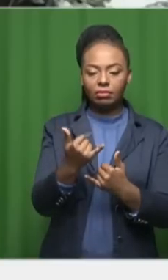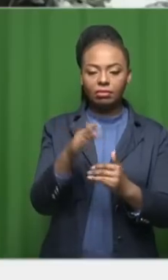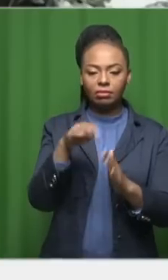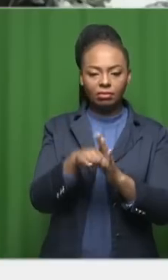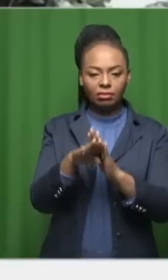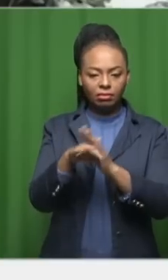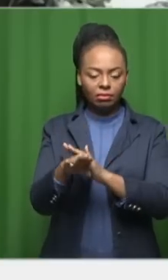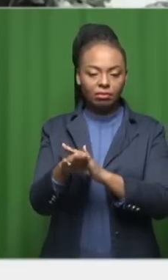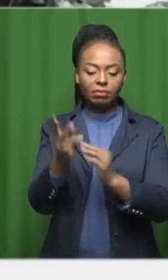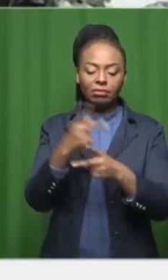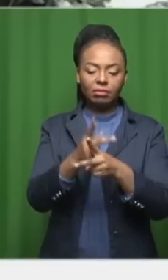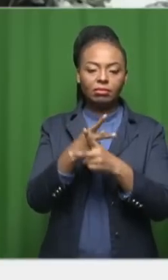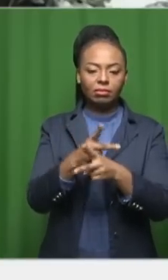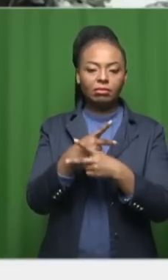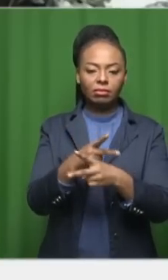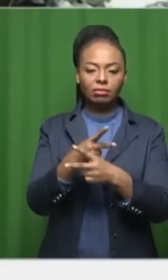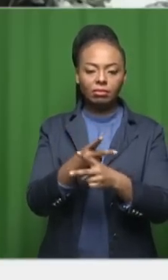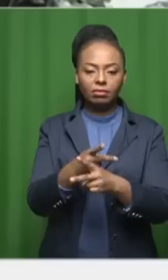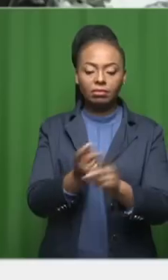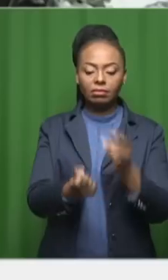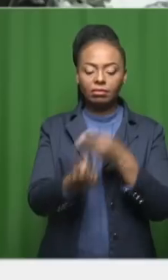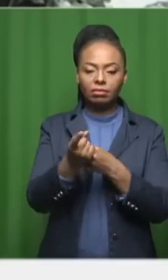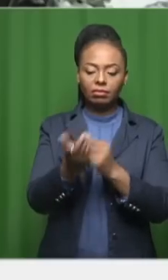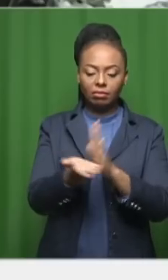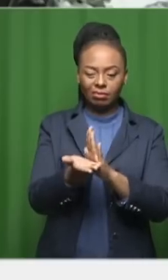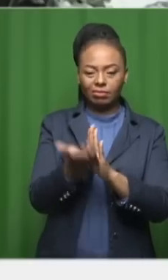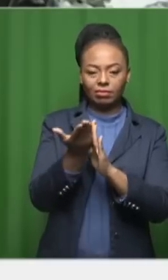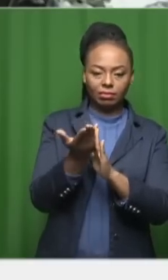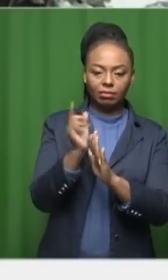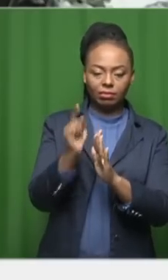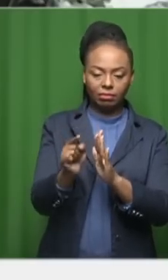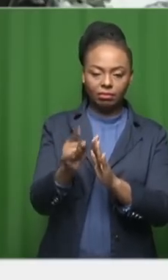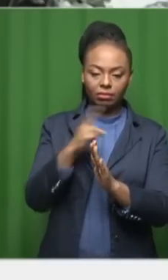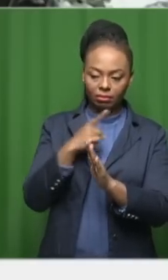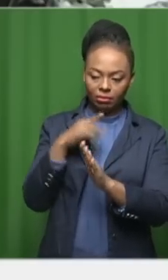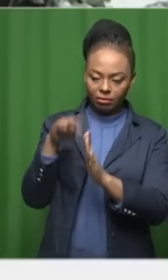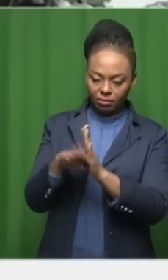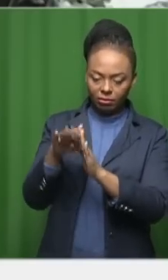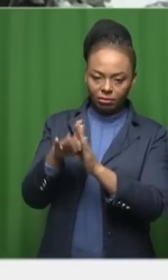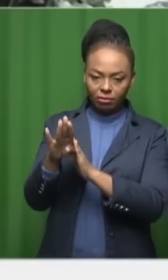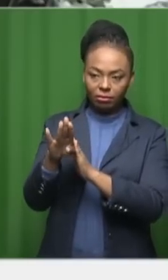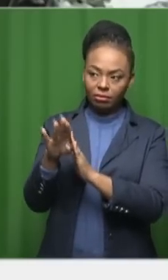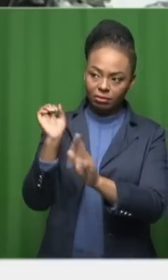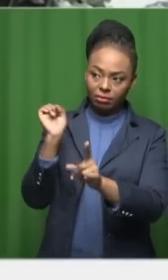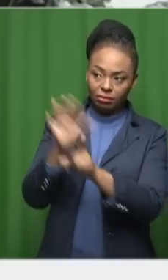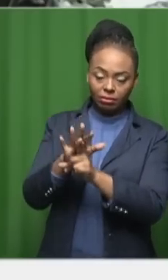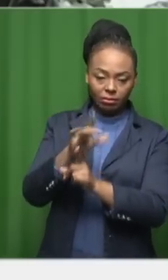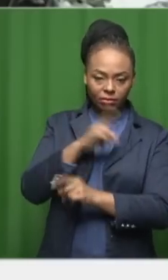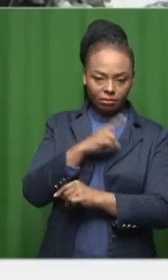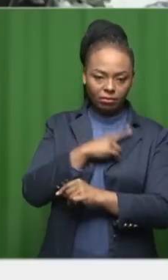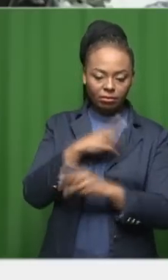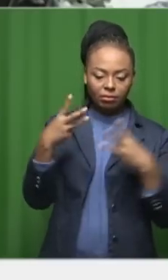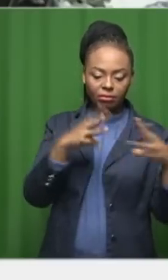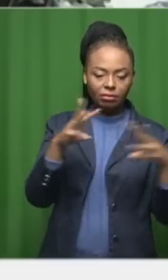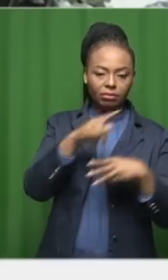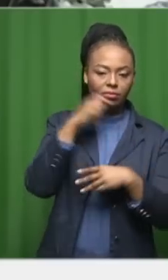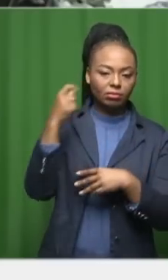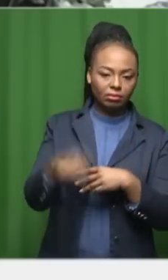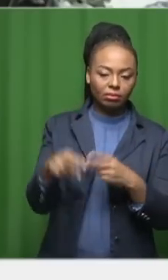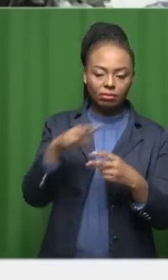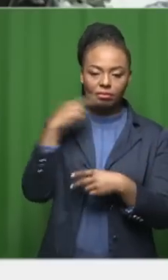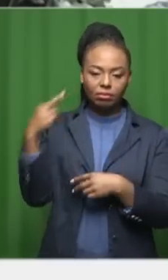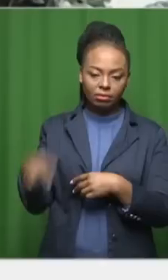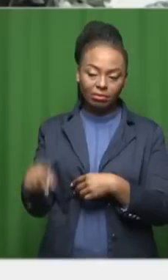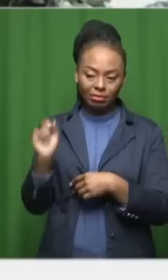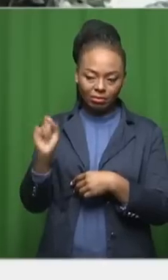production costs up. So this ranges from the war in the Ukraine, drought and dry conditions in